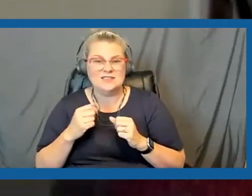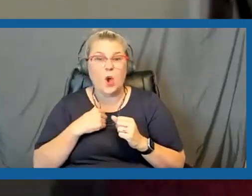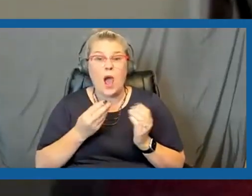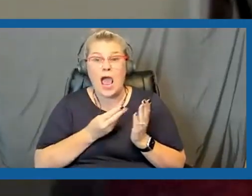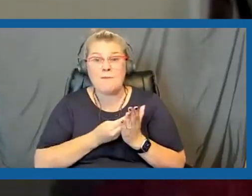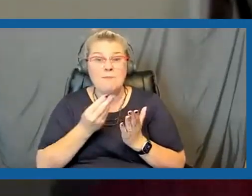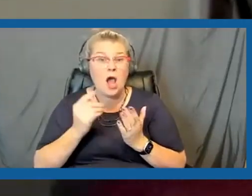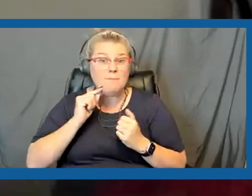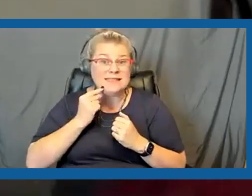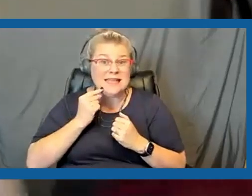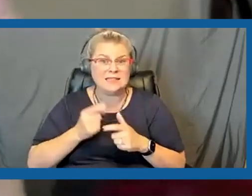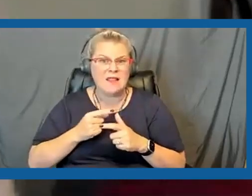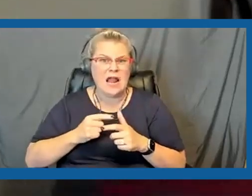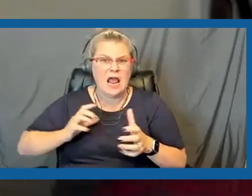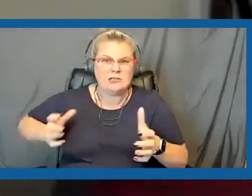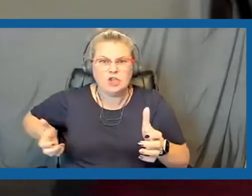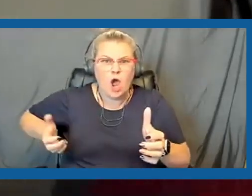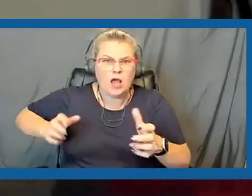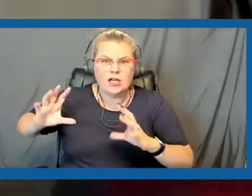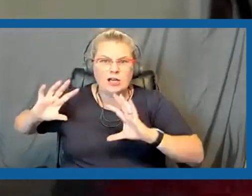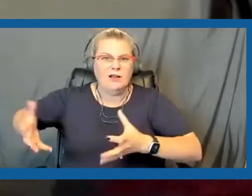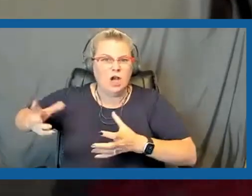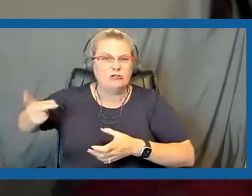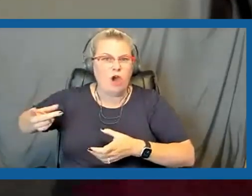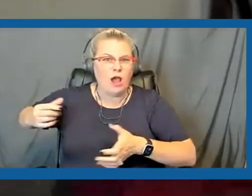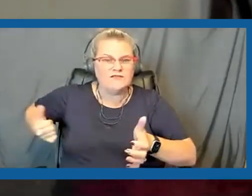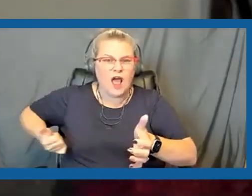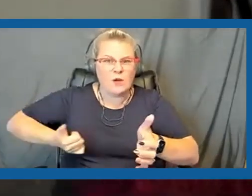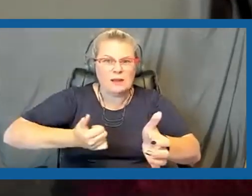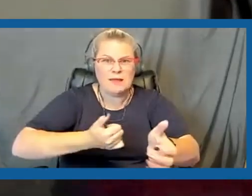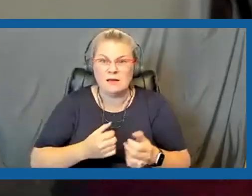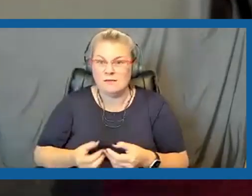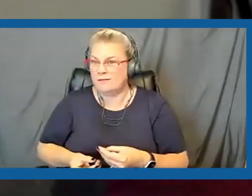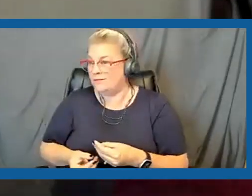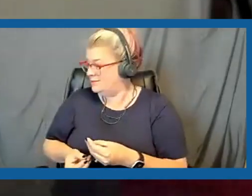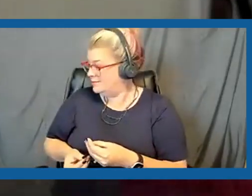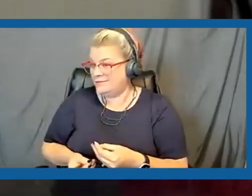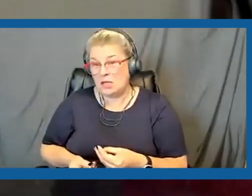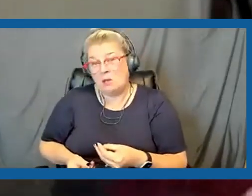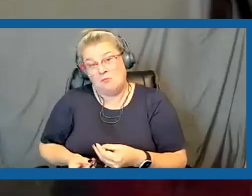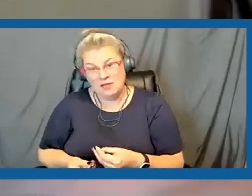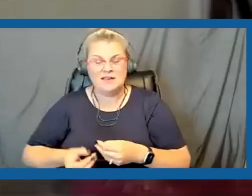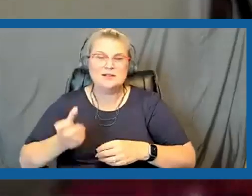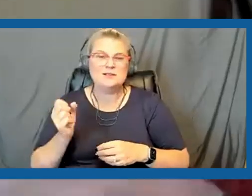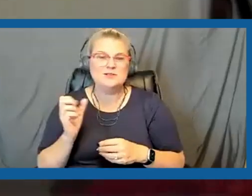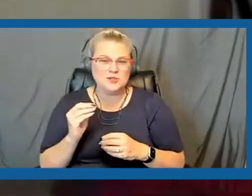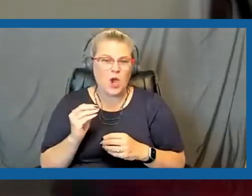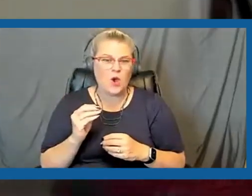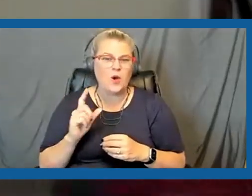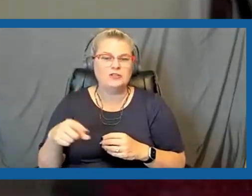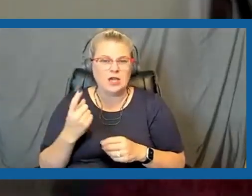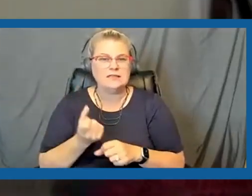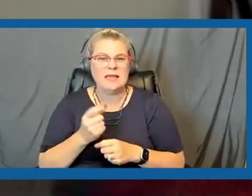next thing I knew, I had a whole pack of Red Dogs following me through neighborhoods, but, maybe just making those